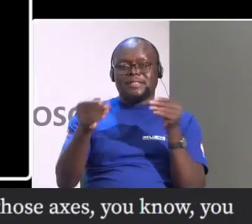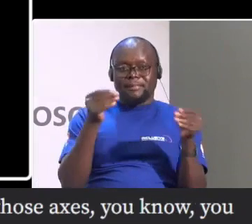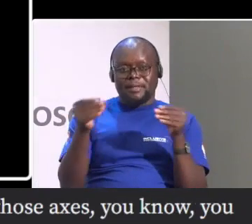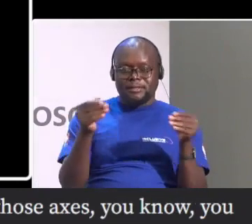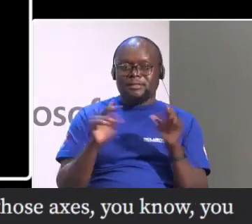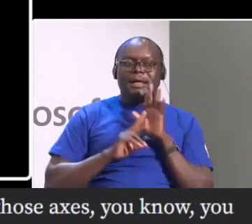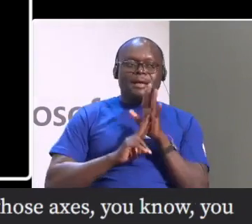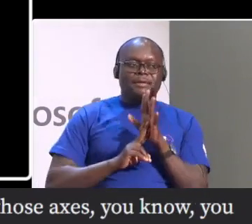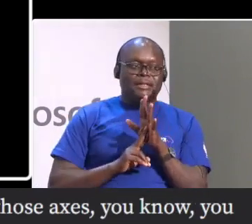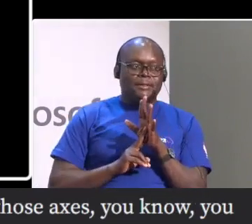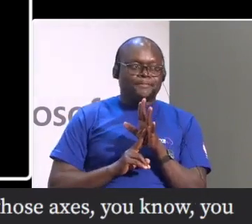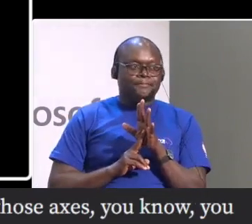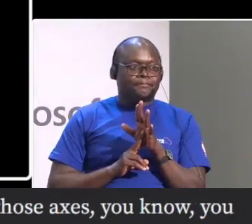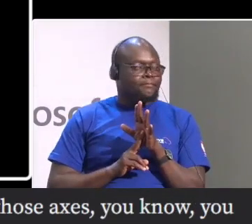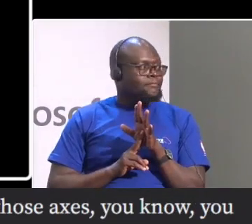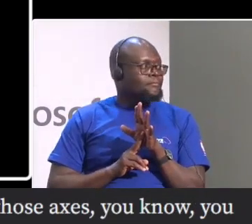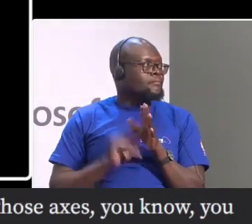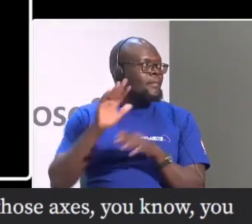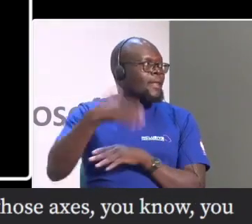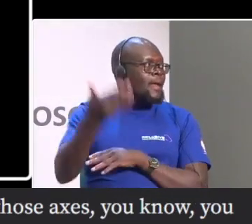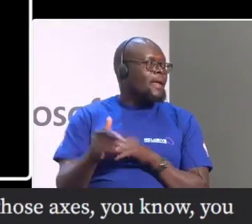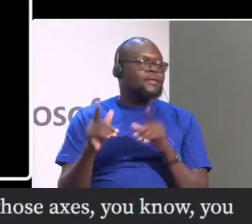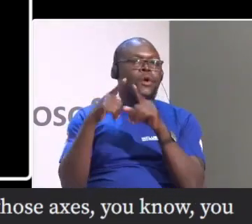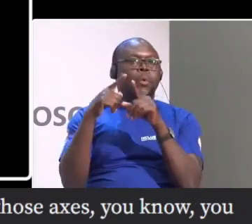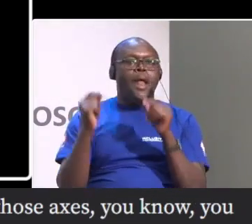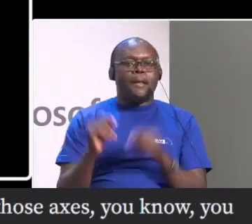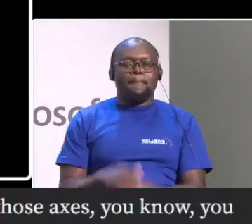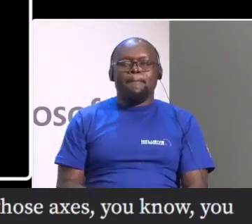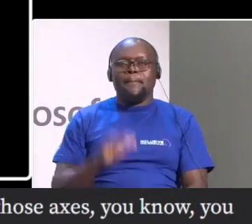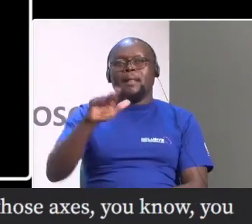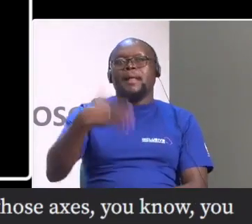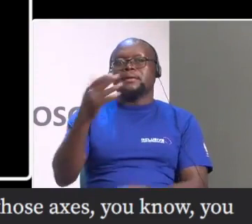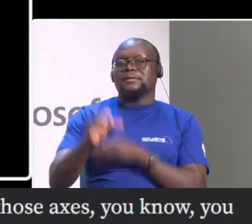disabilities represented? So next slide.